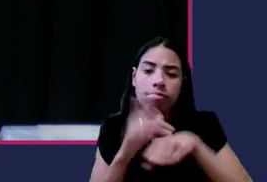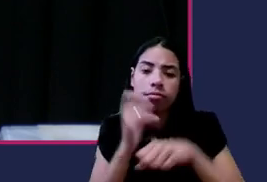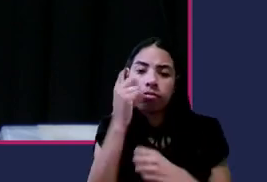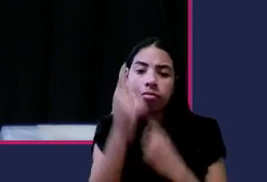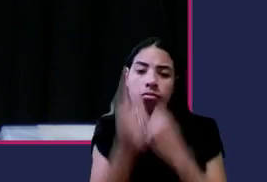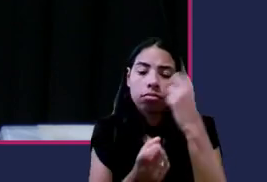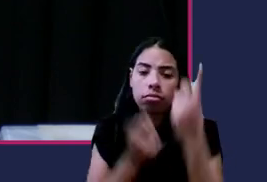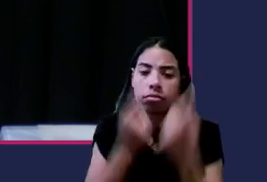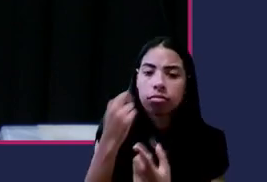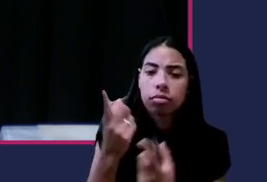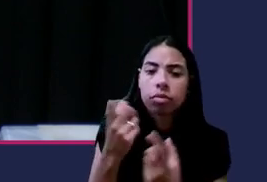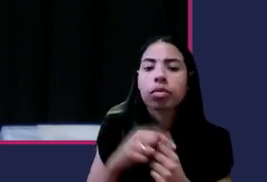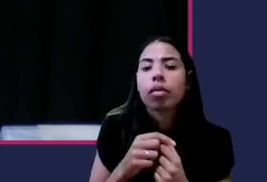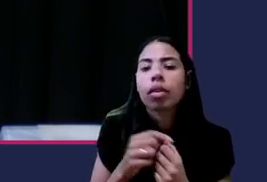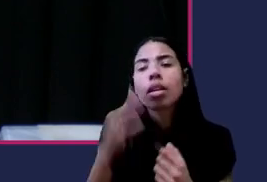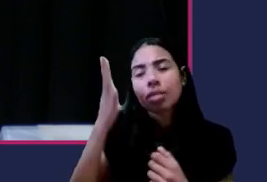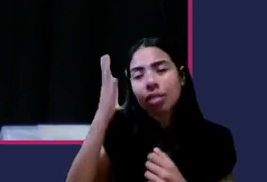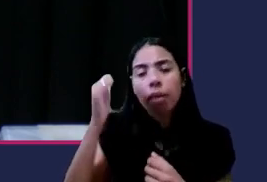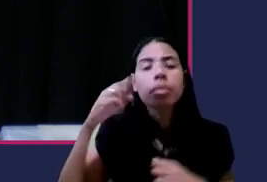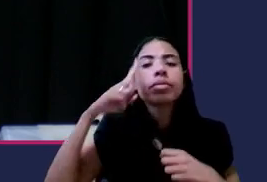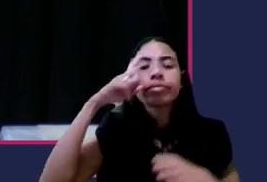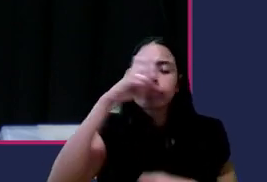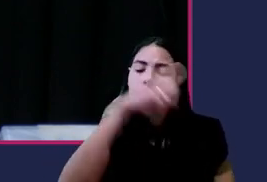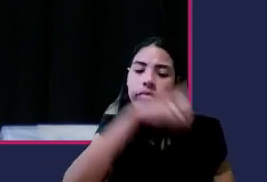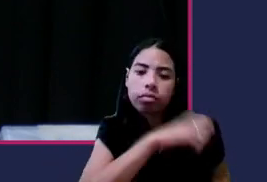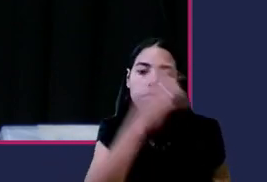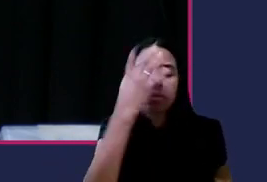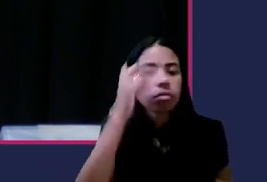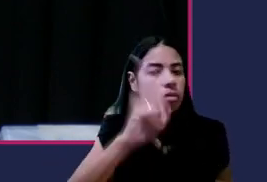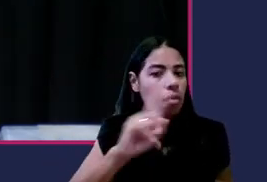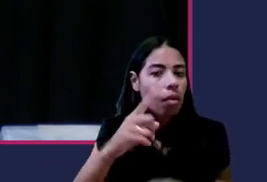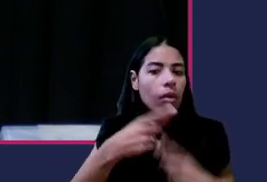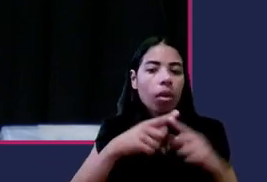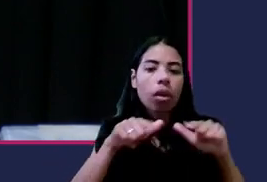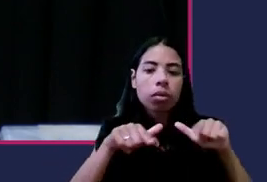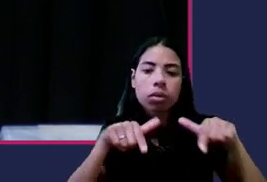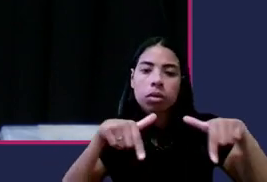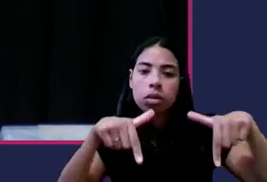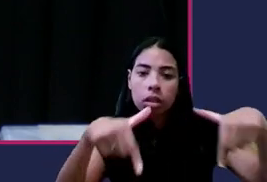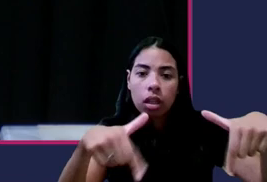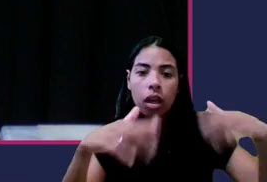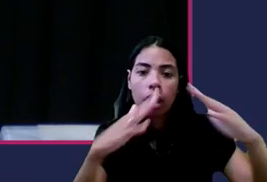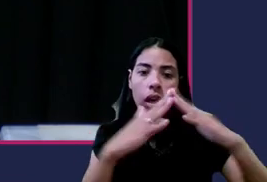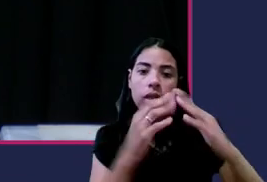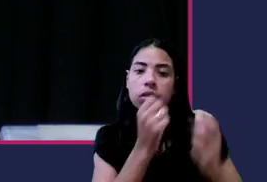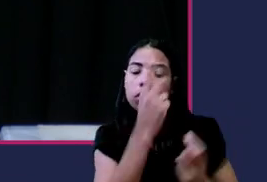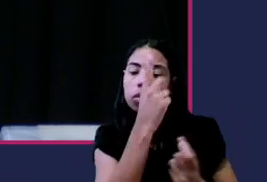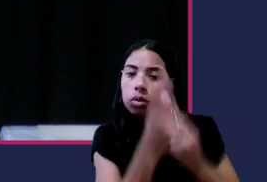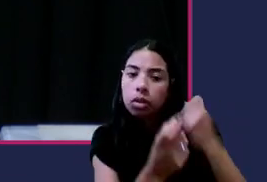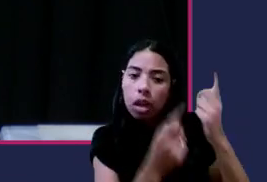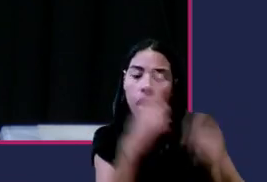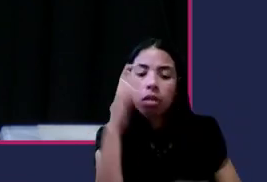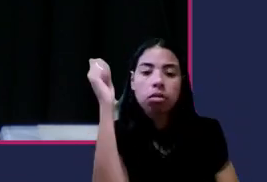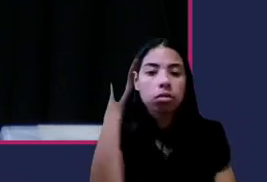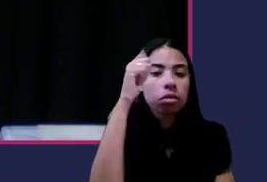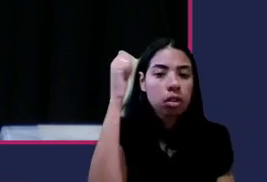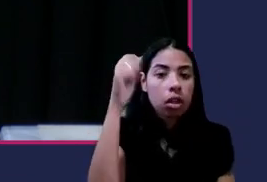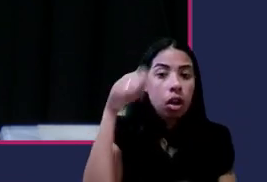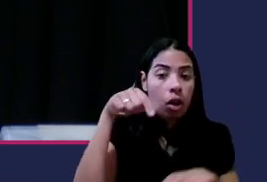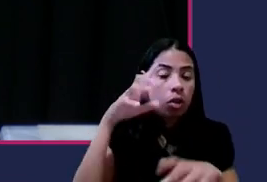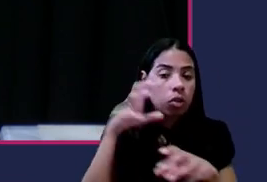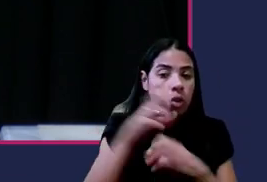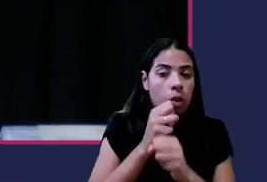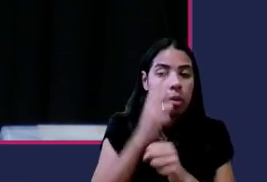health. Our task is very hard, but initiatives like Casa dos Raros in Porto